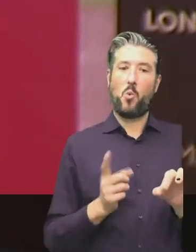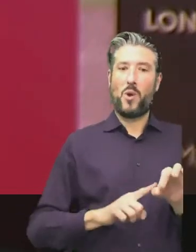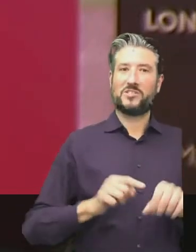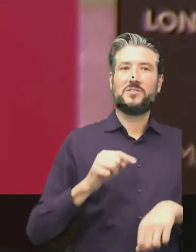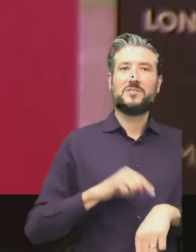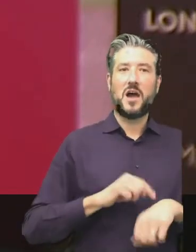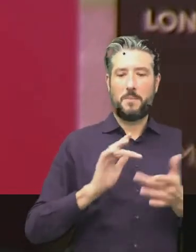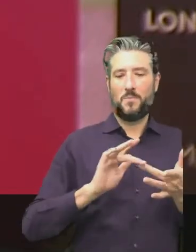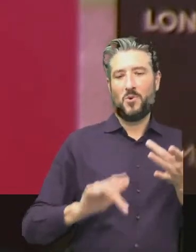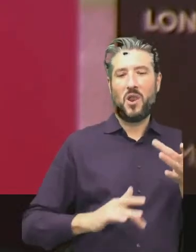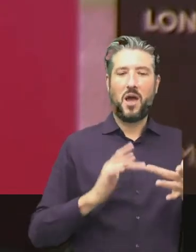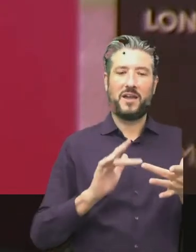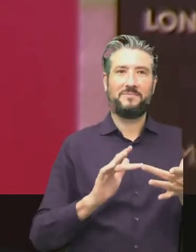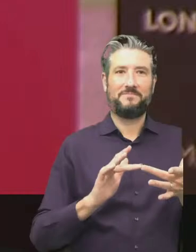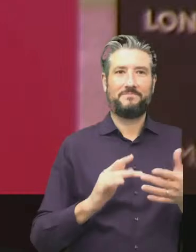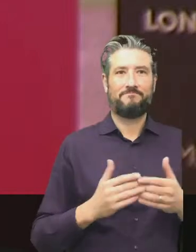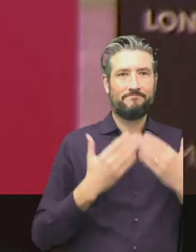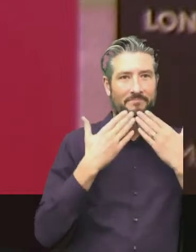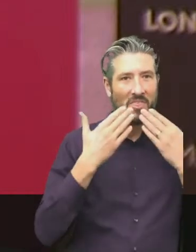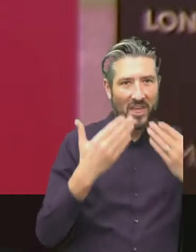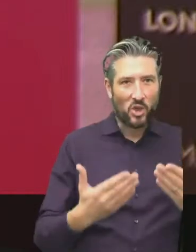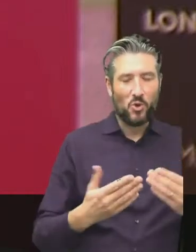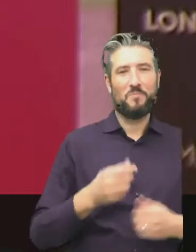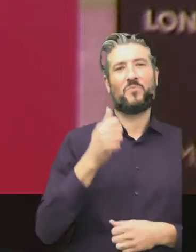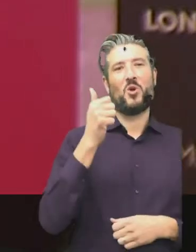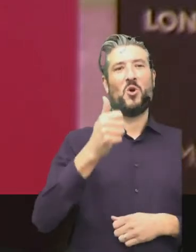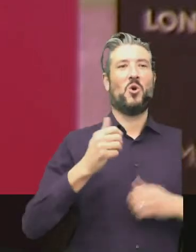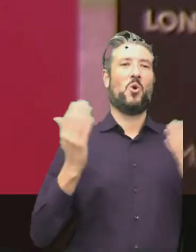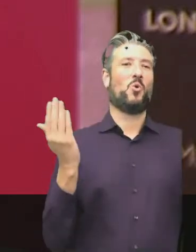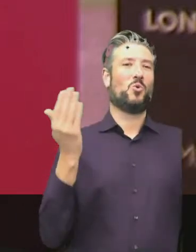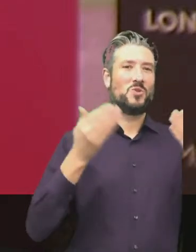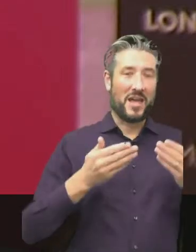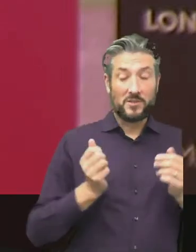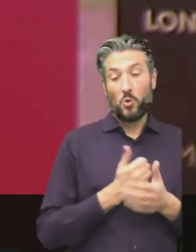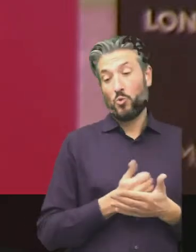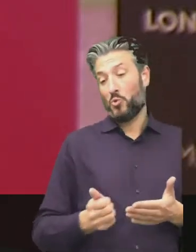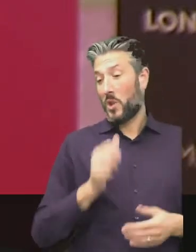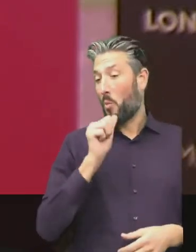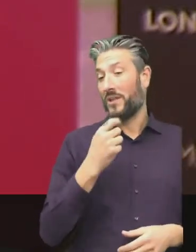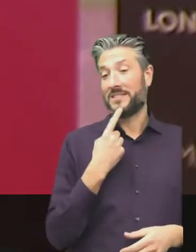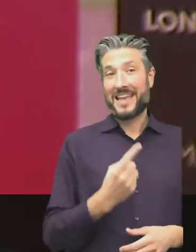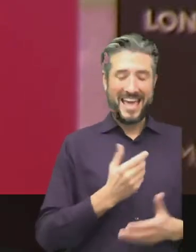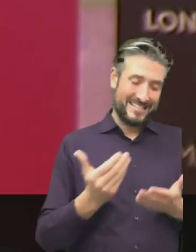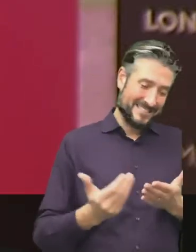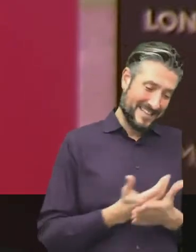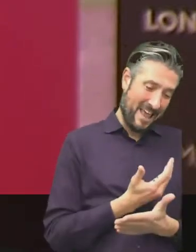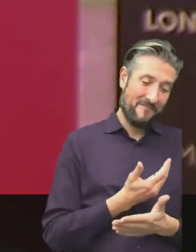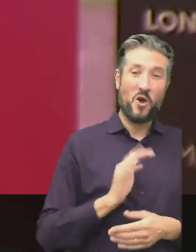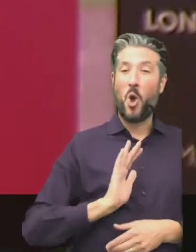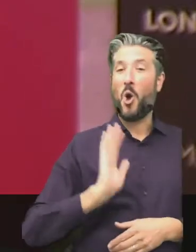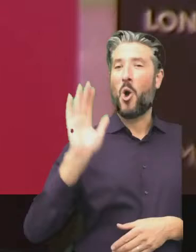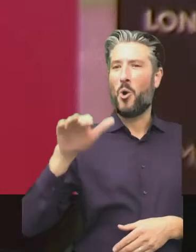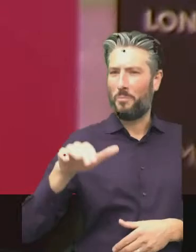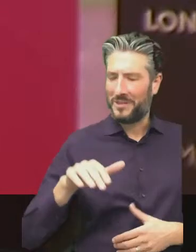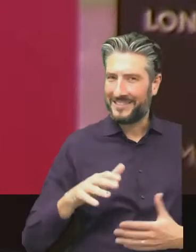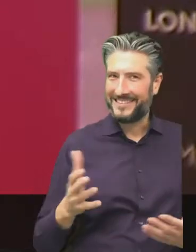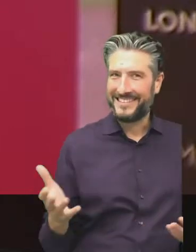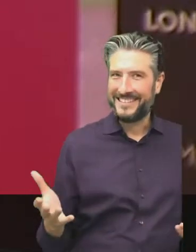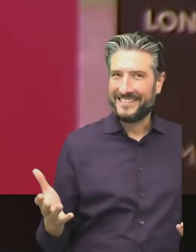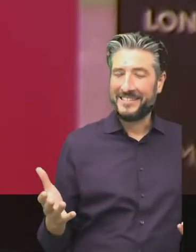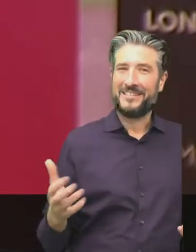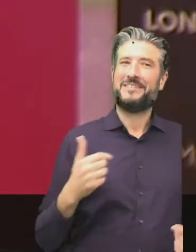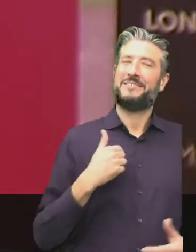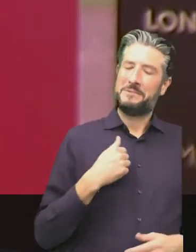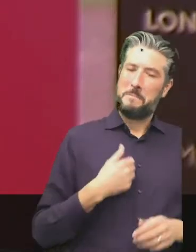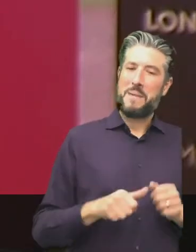Thank you very much. Good night. And normally I would say safe journey, but it's more for me than I guess you who